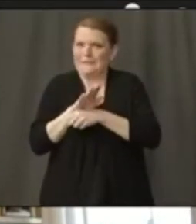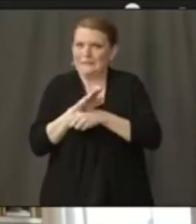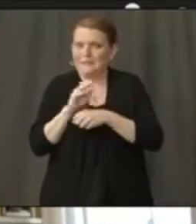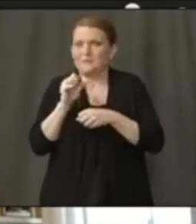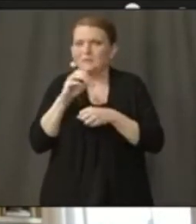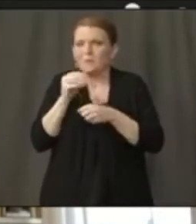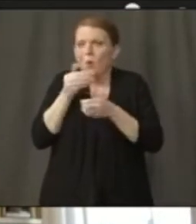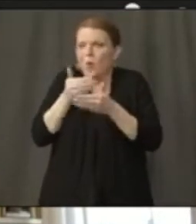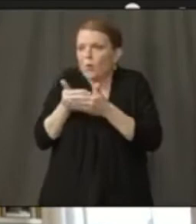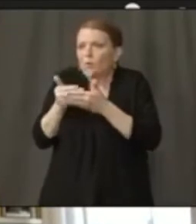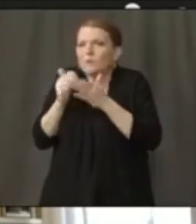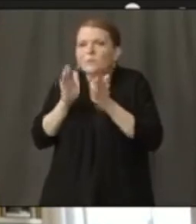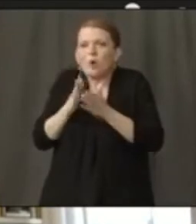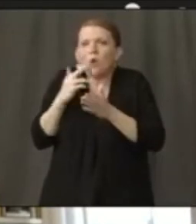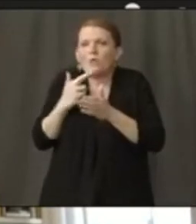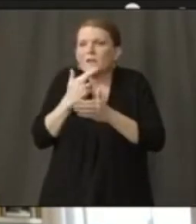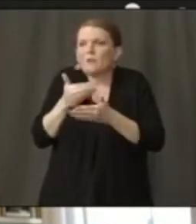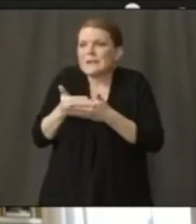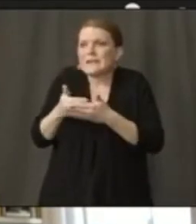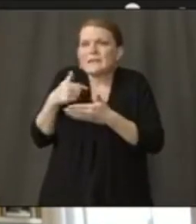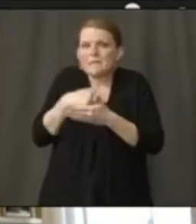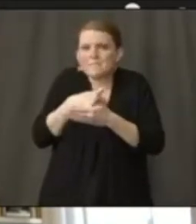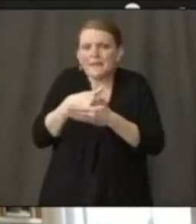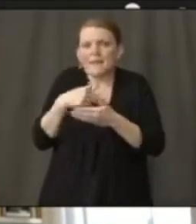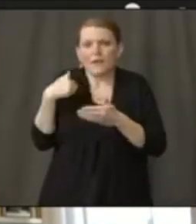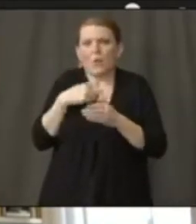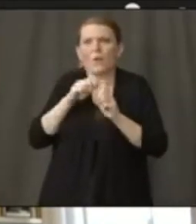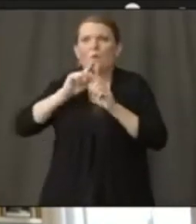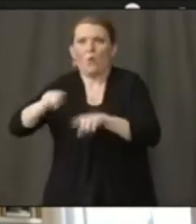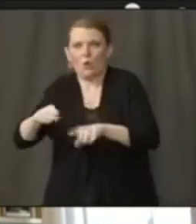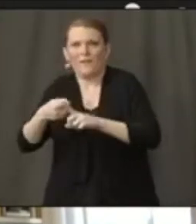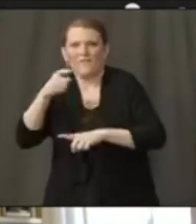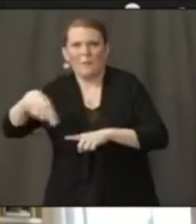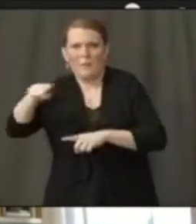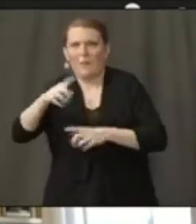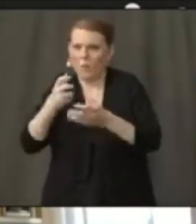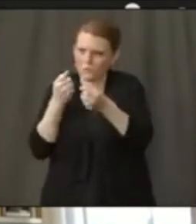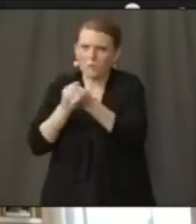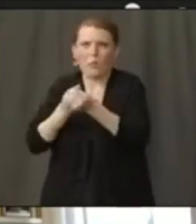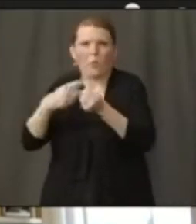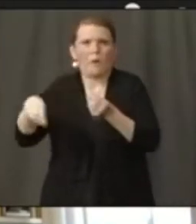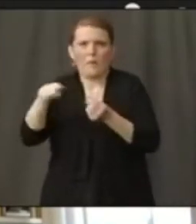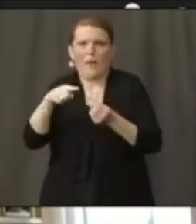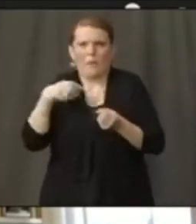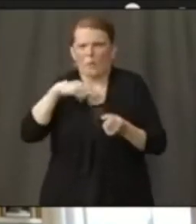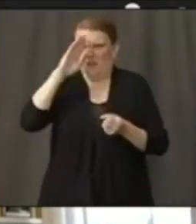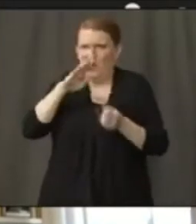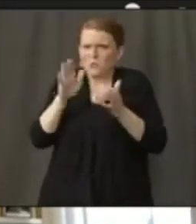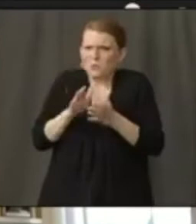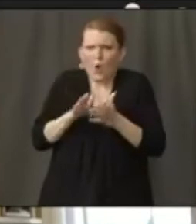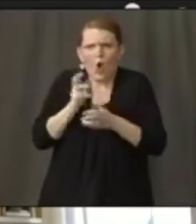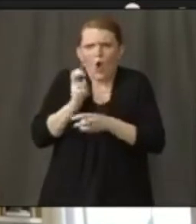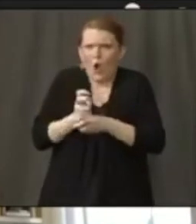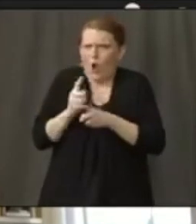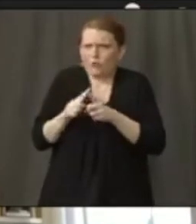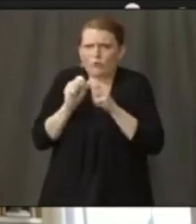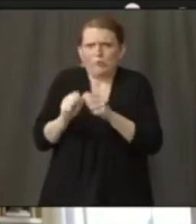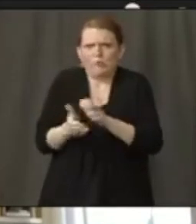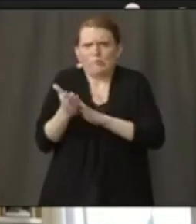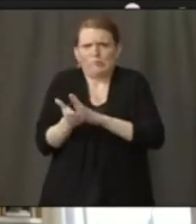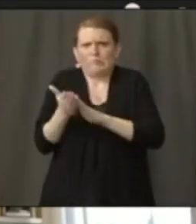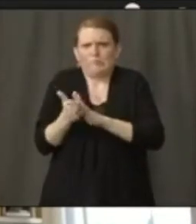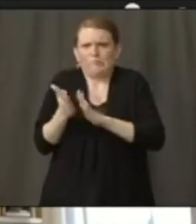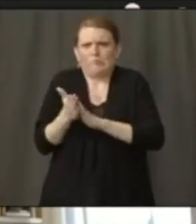eateries because we know these businesses, the low margins under which they operate, and the fact that they truly are the backbone of